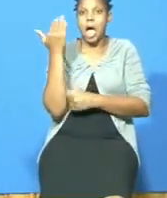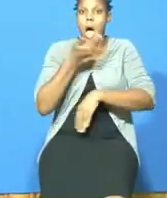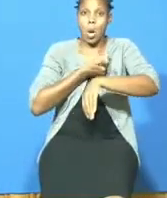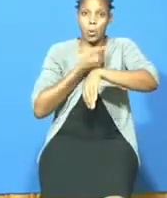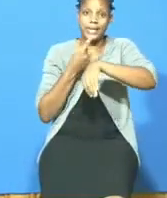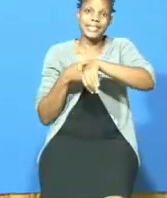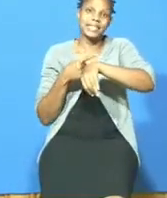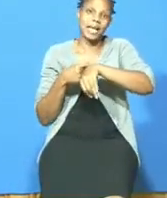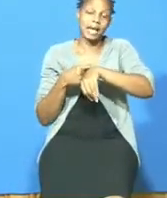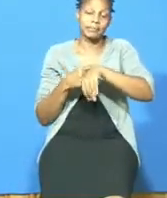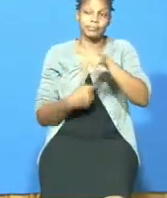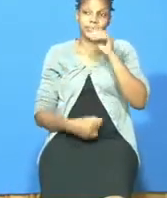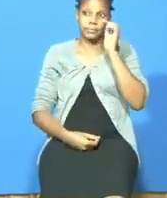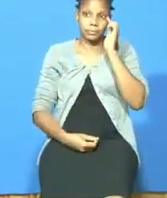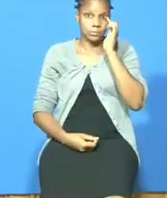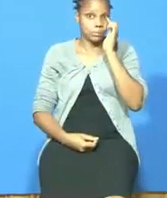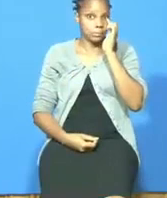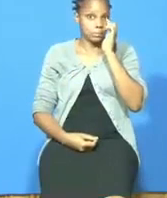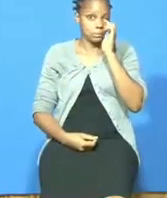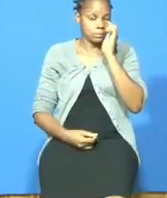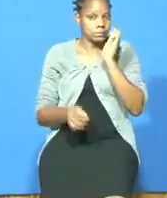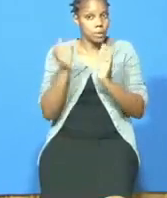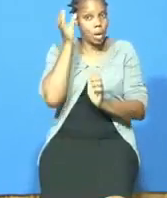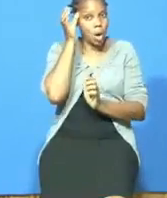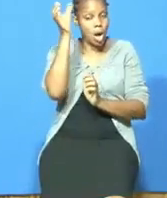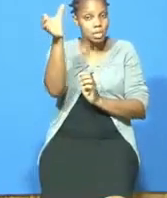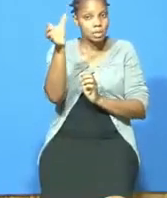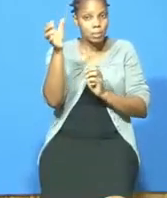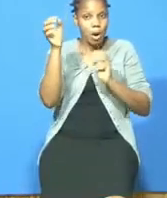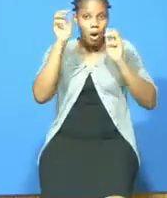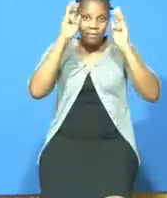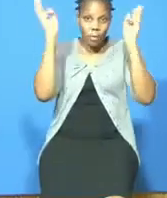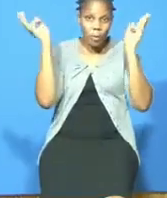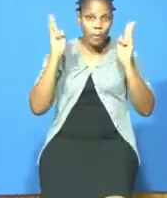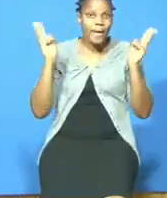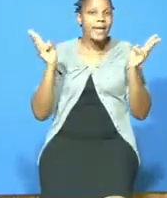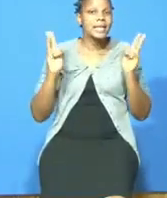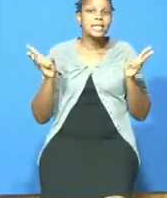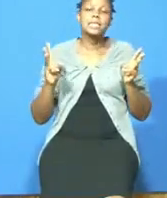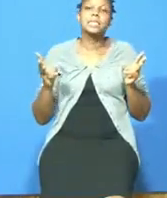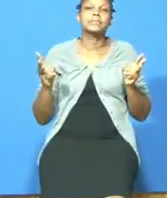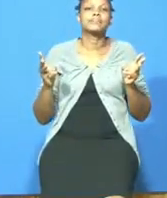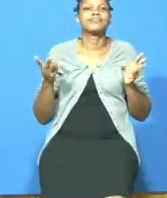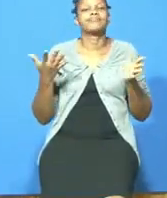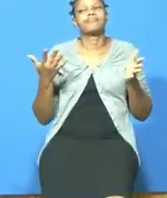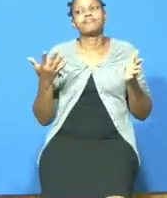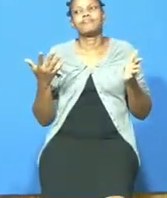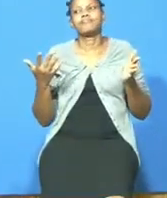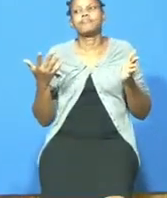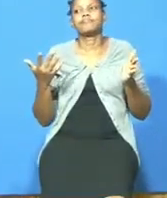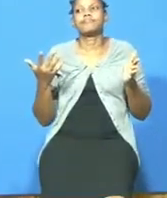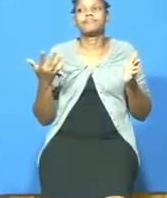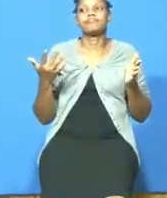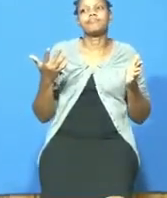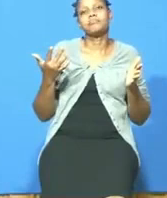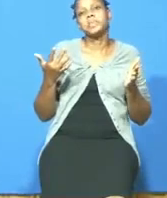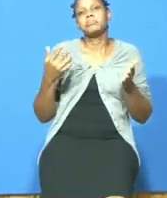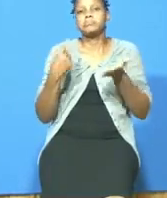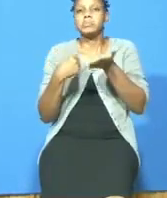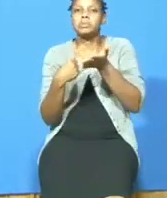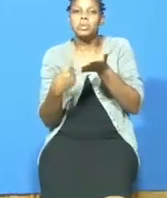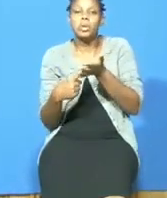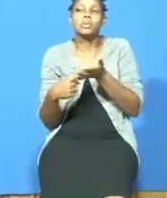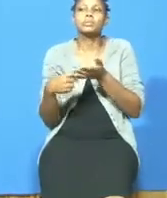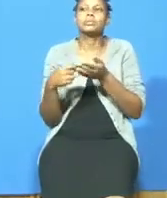civilization, the concept of wind has been explored in various ways.